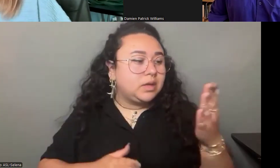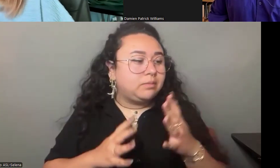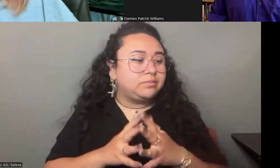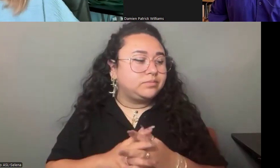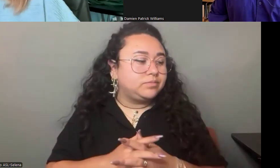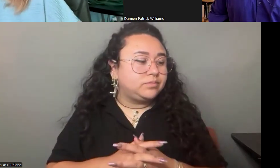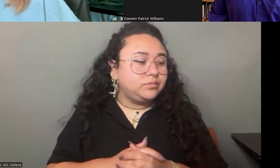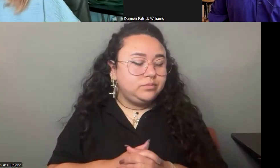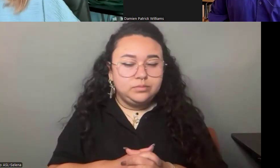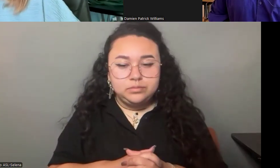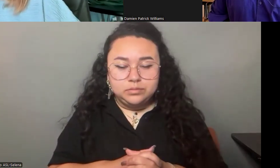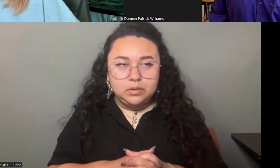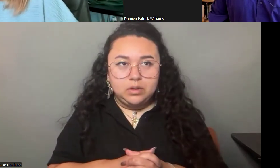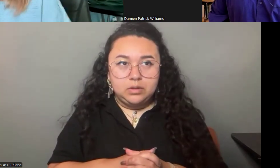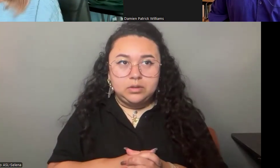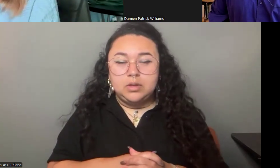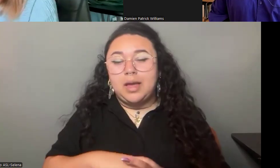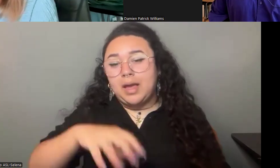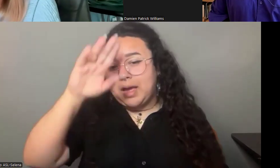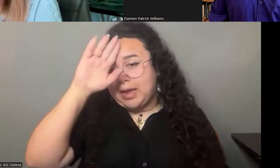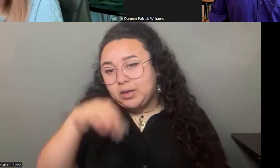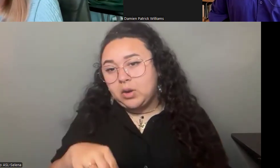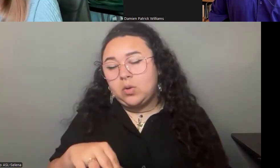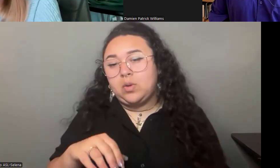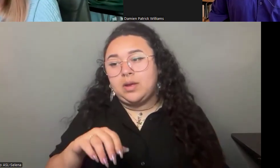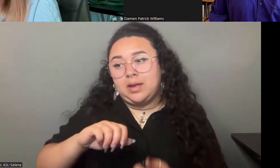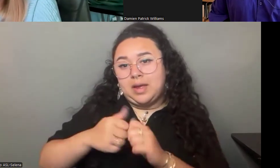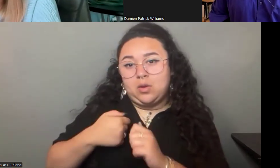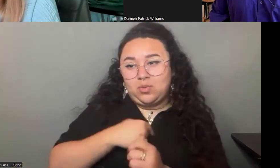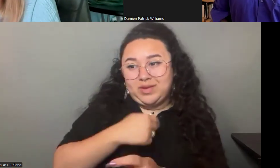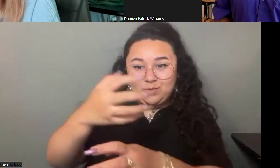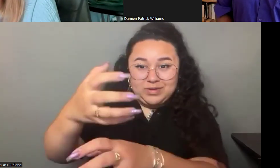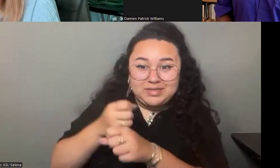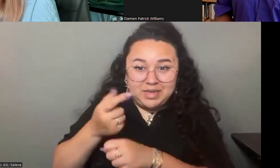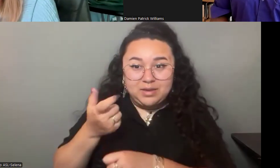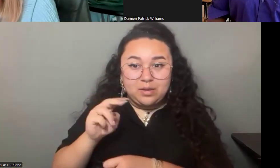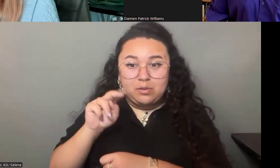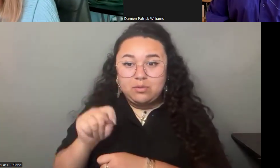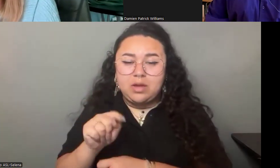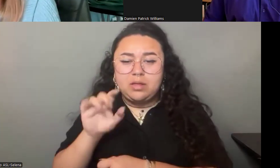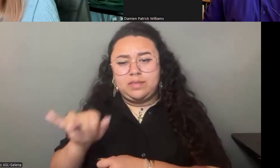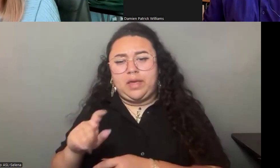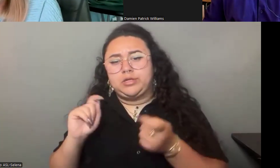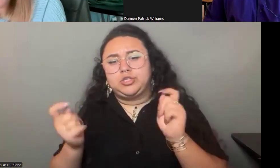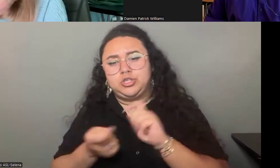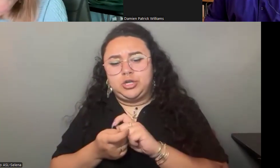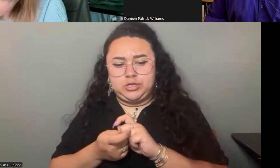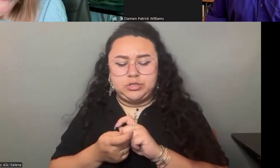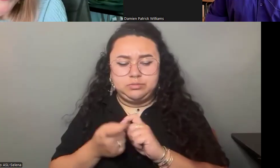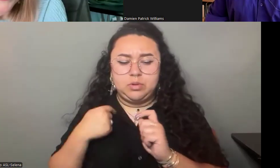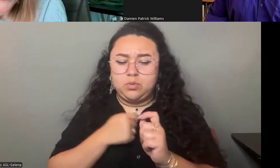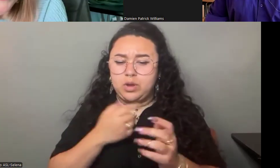I know the landscape for grants is changing, but I also think that we are offering so much